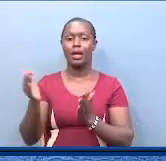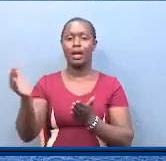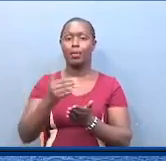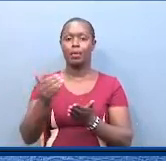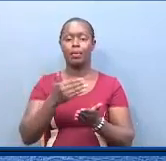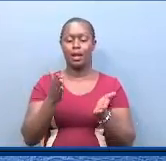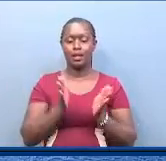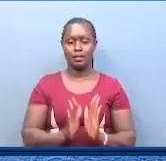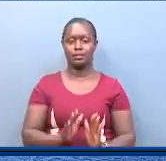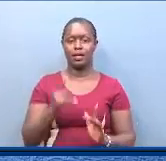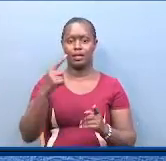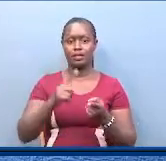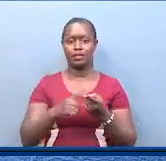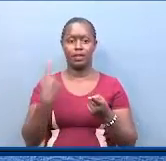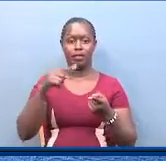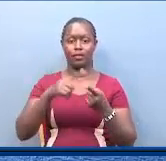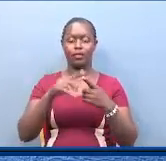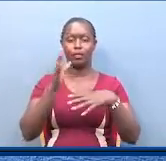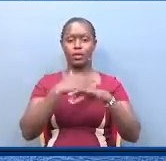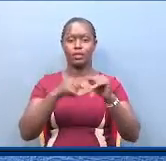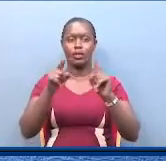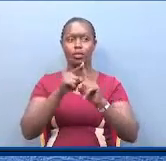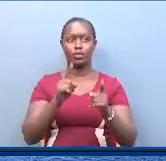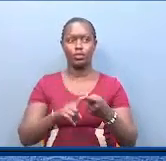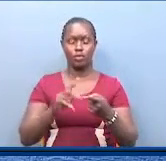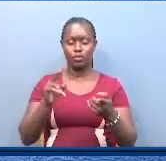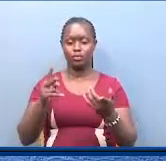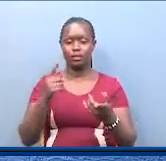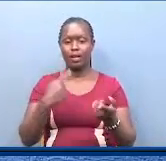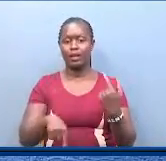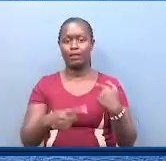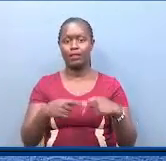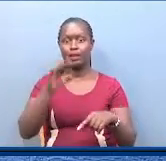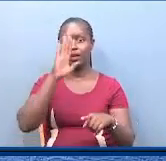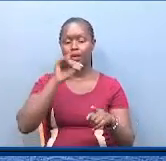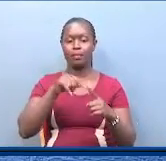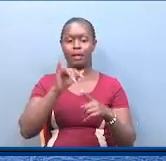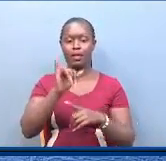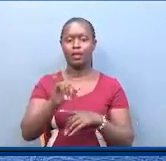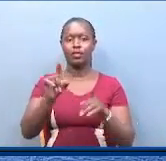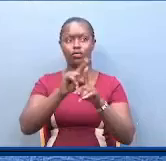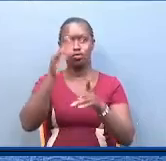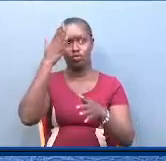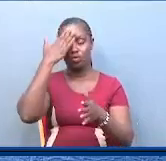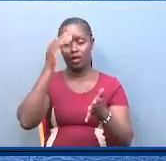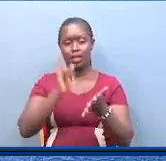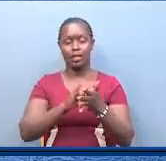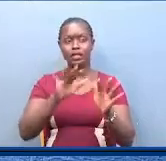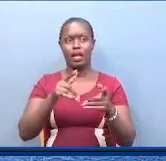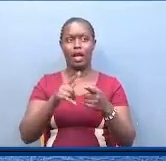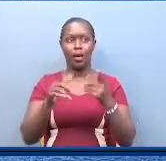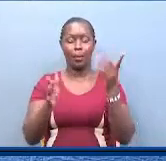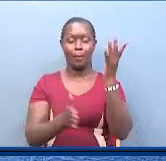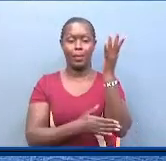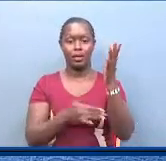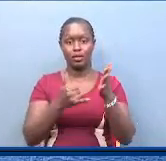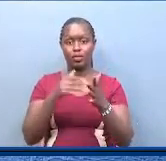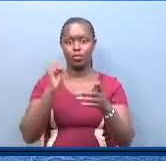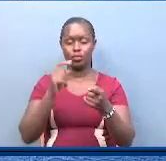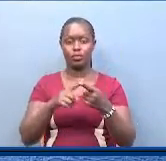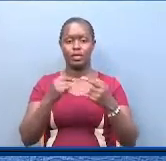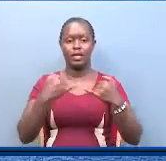vied for presidency, and she was defeated by Dida. You know, that's how bad it is. She attempted